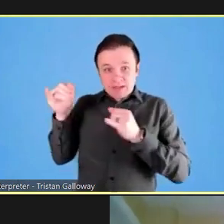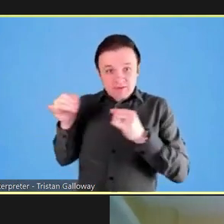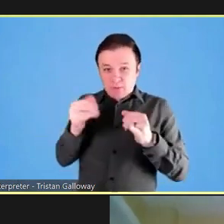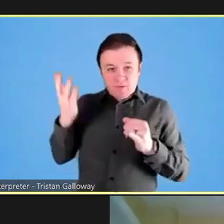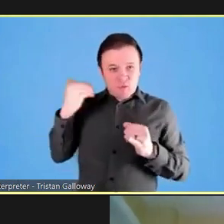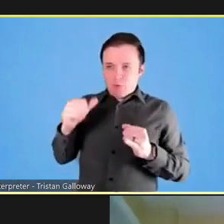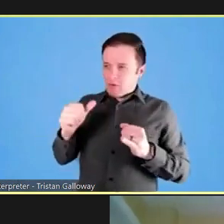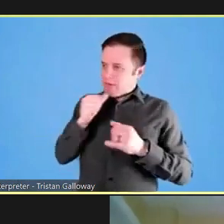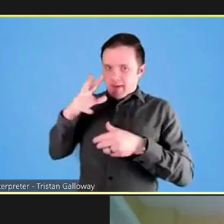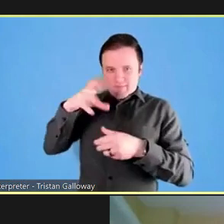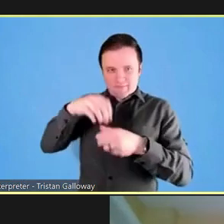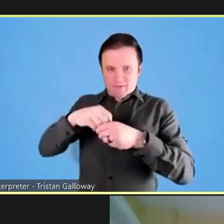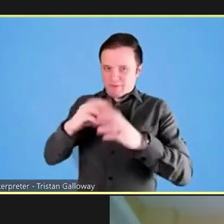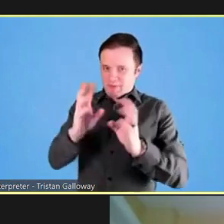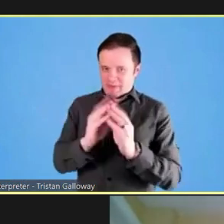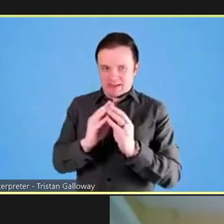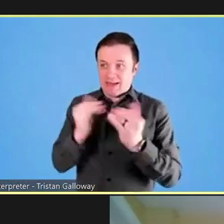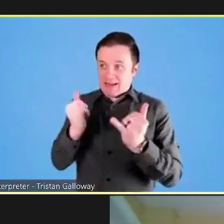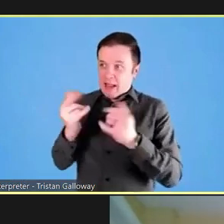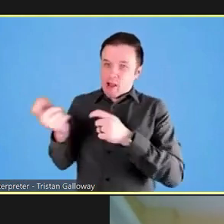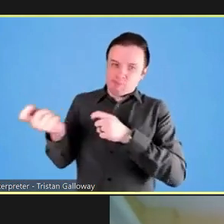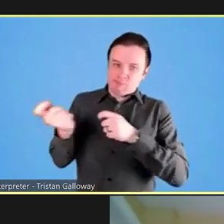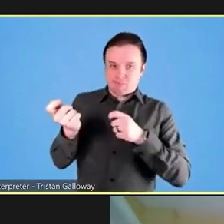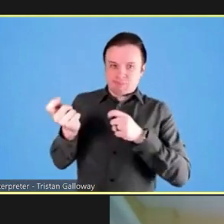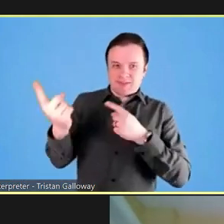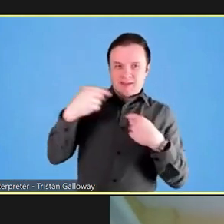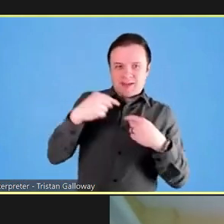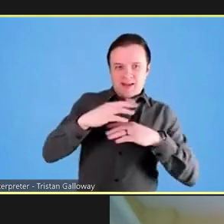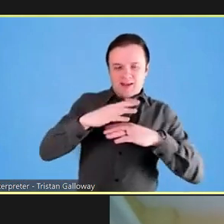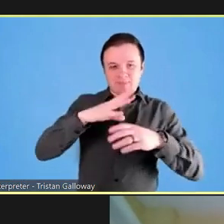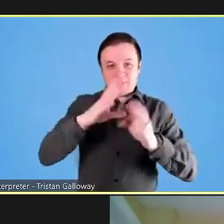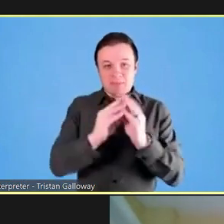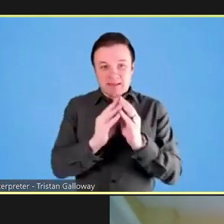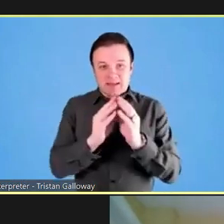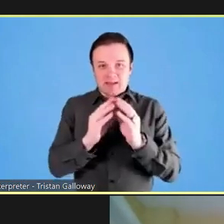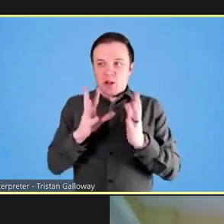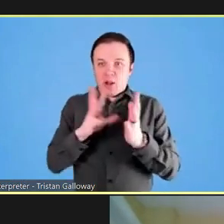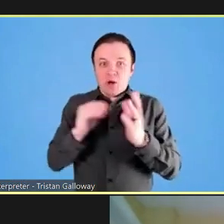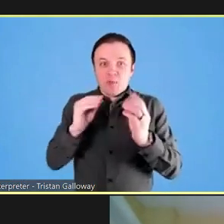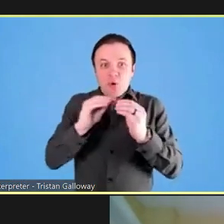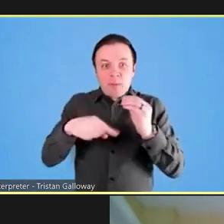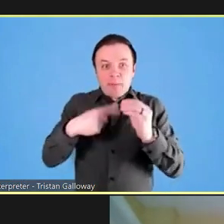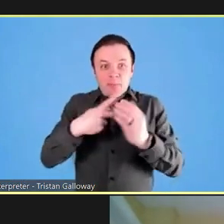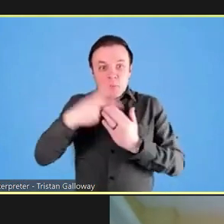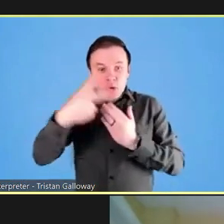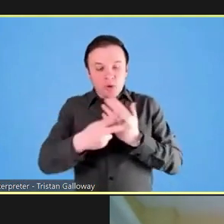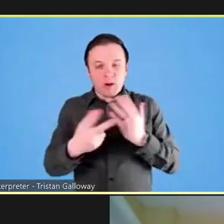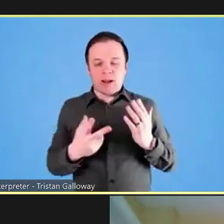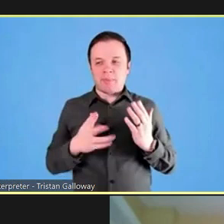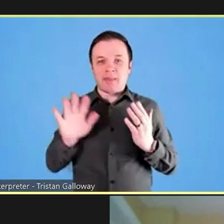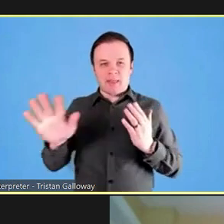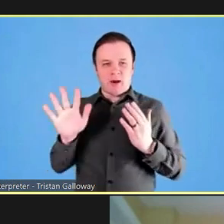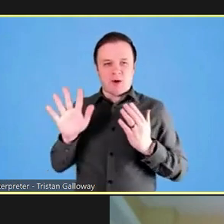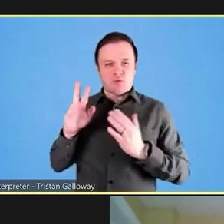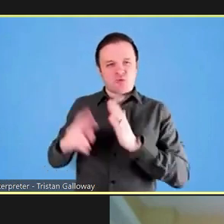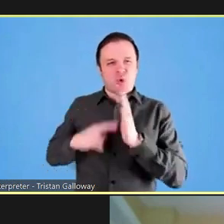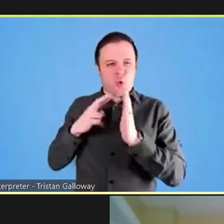table before come to the table, learn more about the program and really what their role